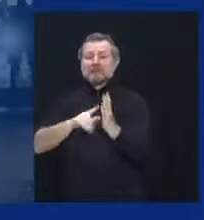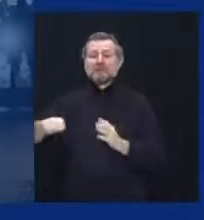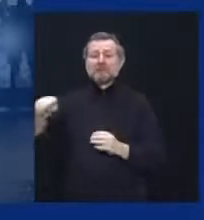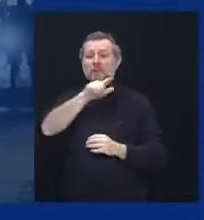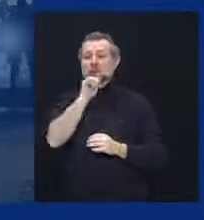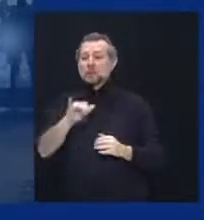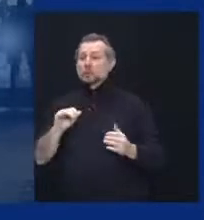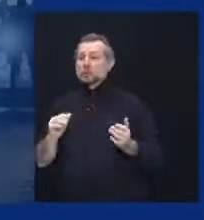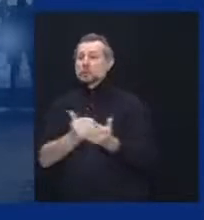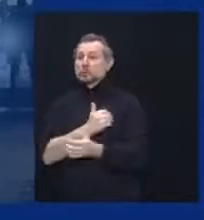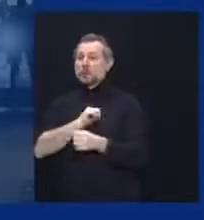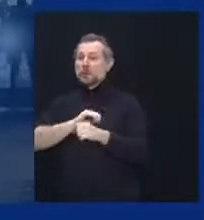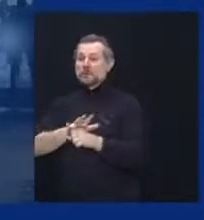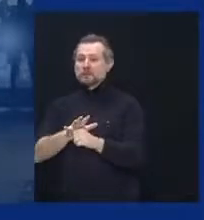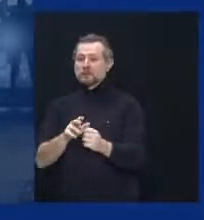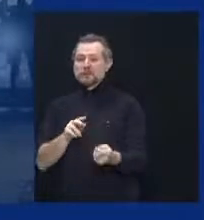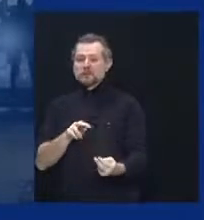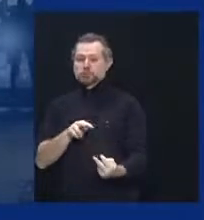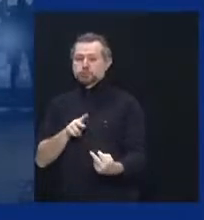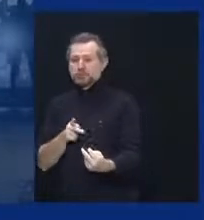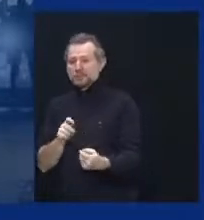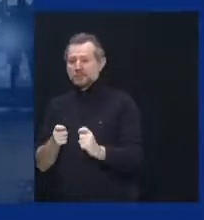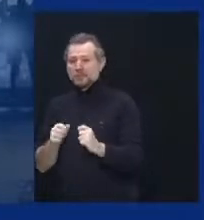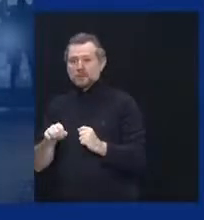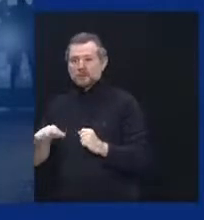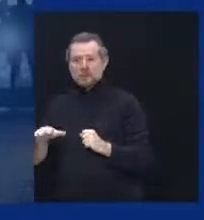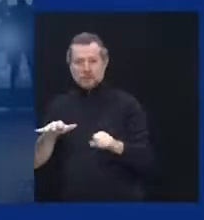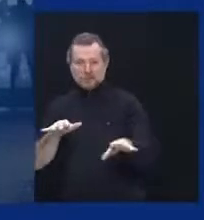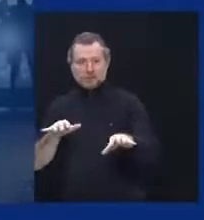be dominant, they could increase the infection rate.